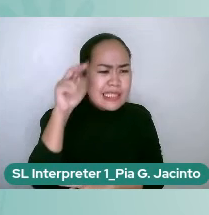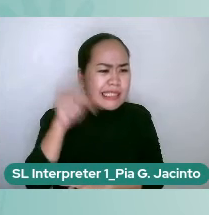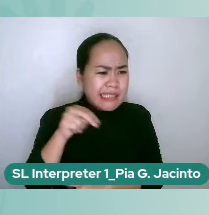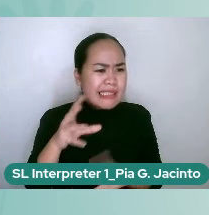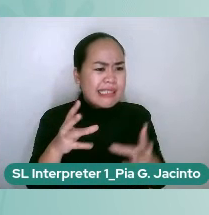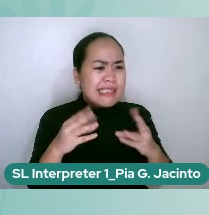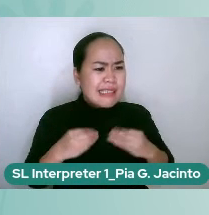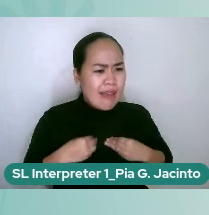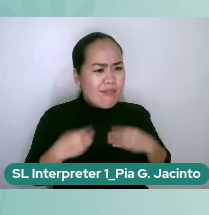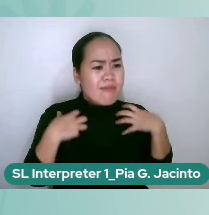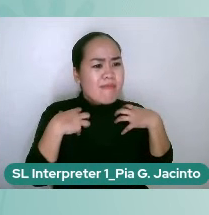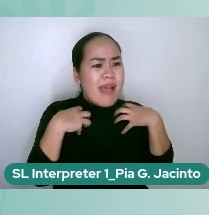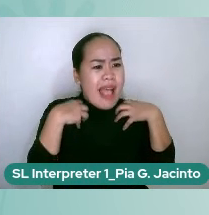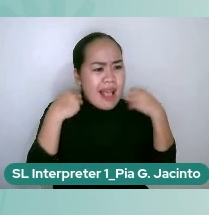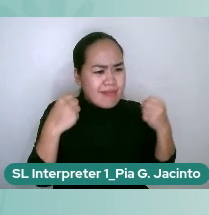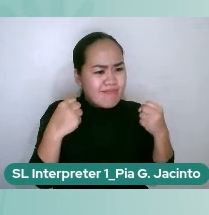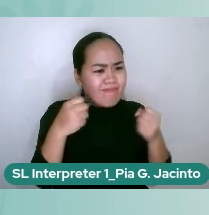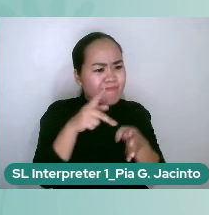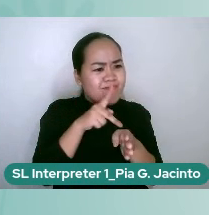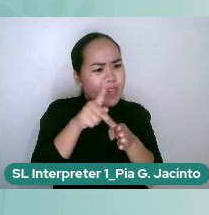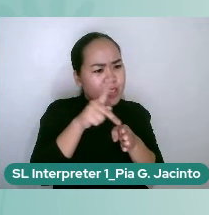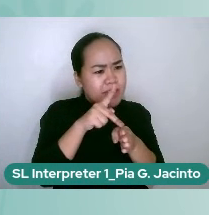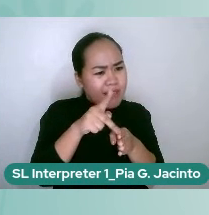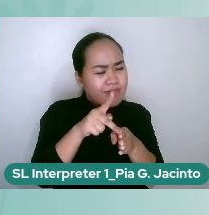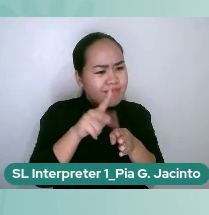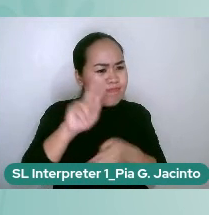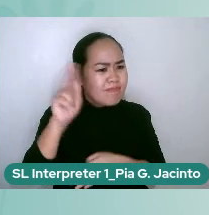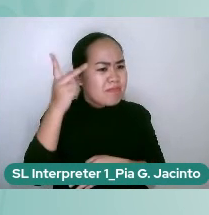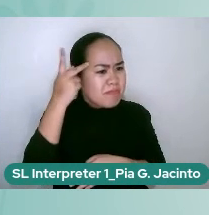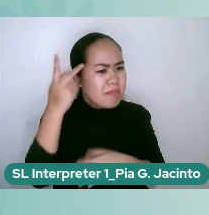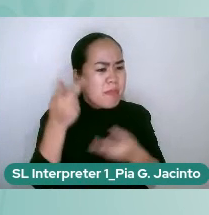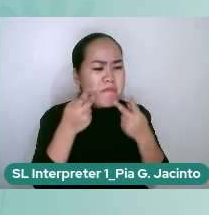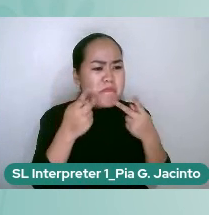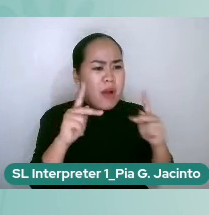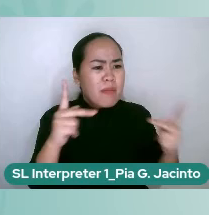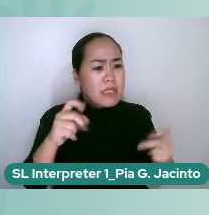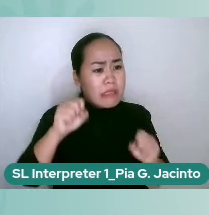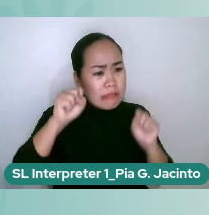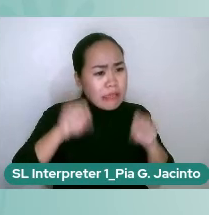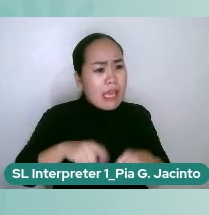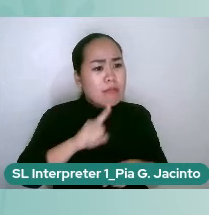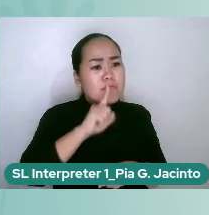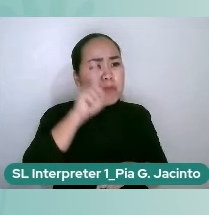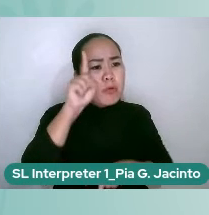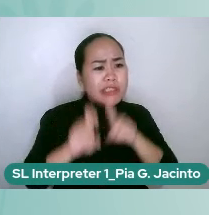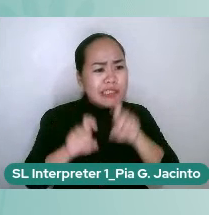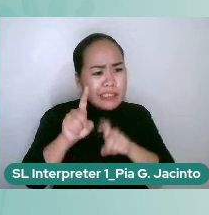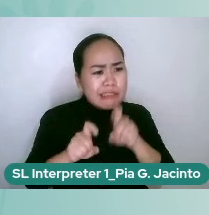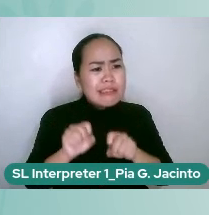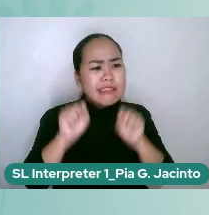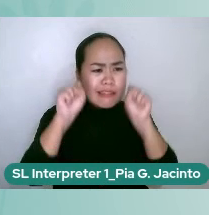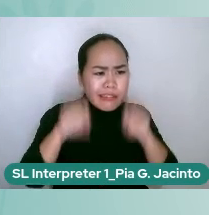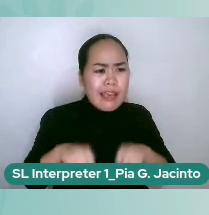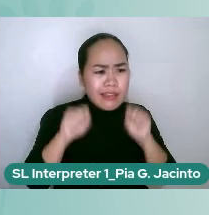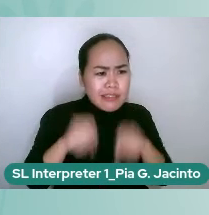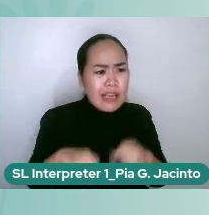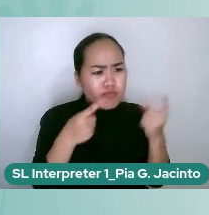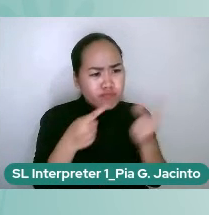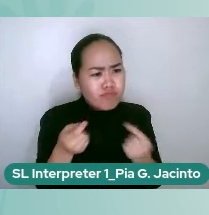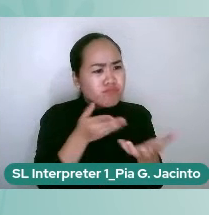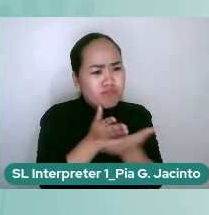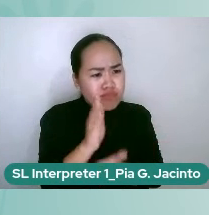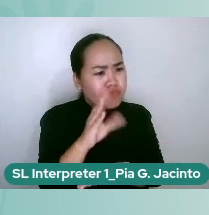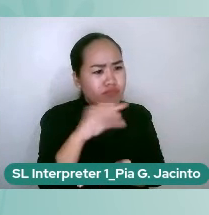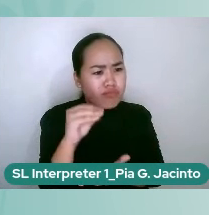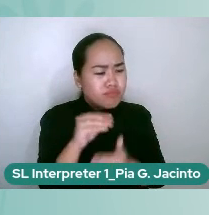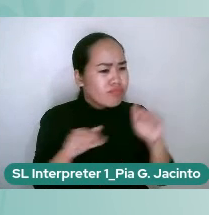healthcare professionals and the public to ensure that screening can be rolled out effectively in an accelerated